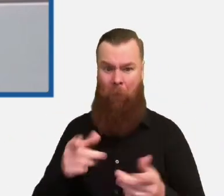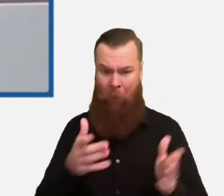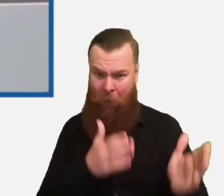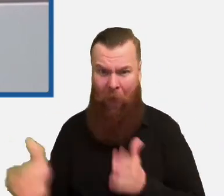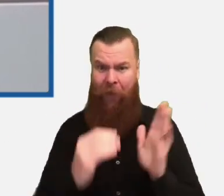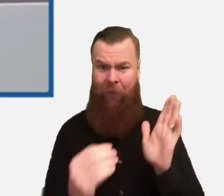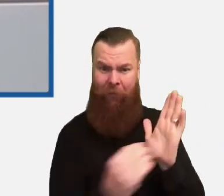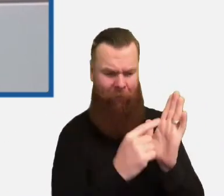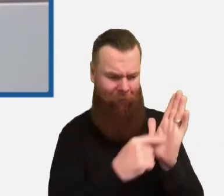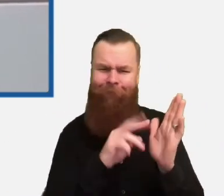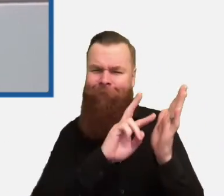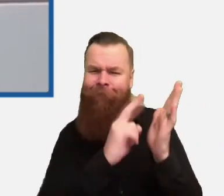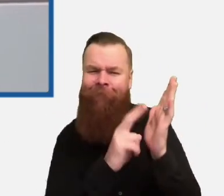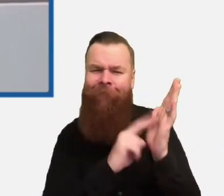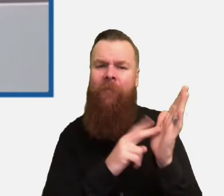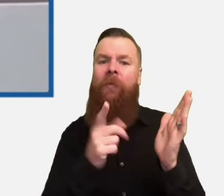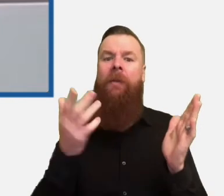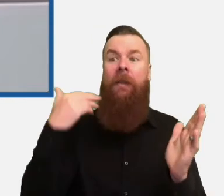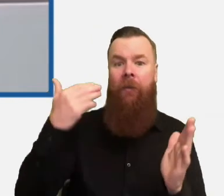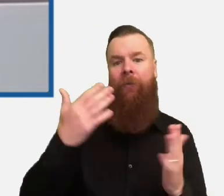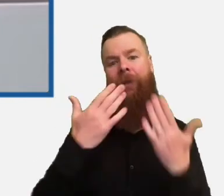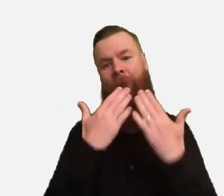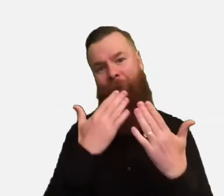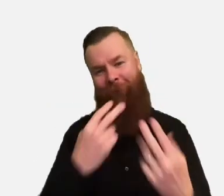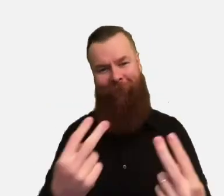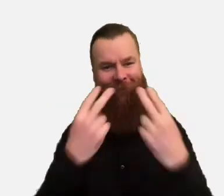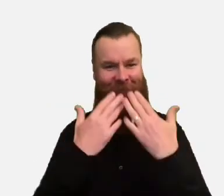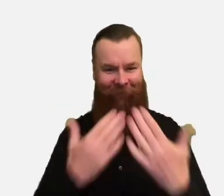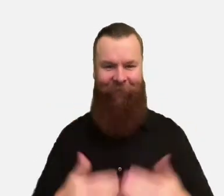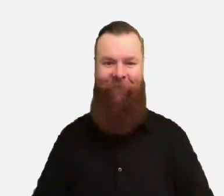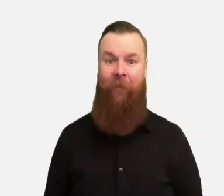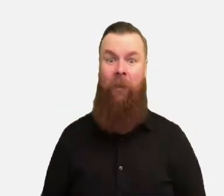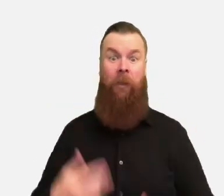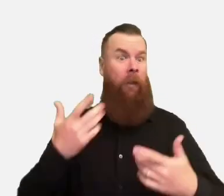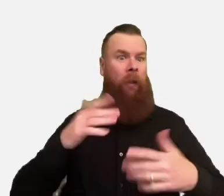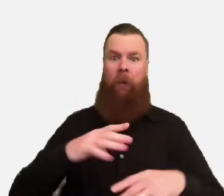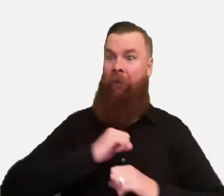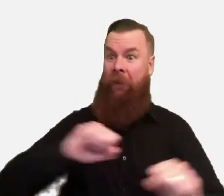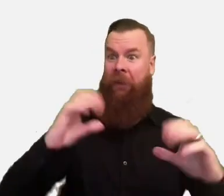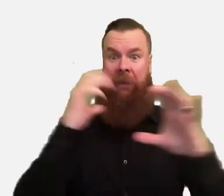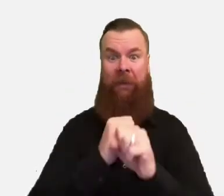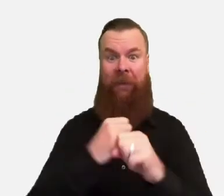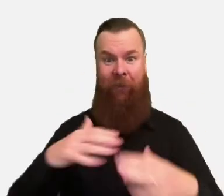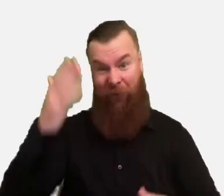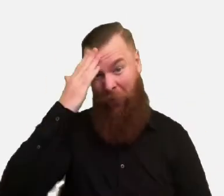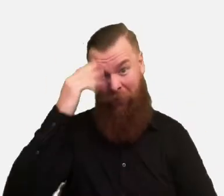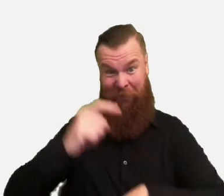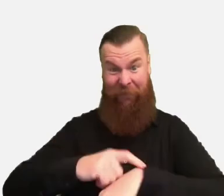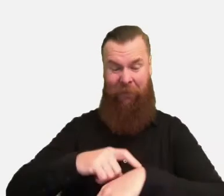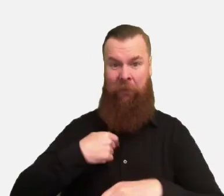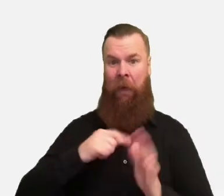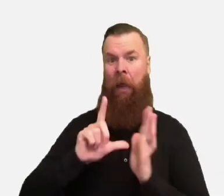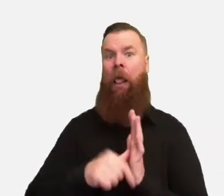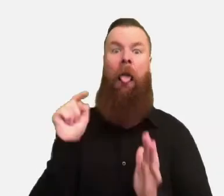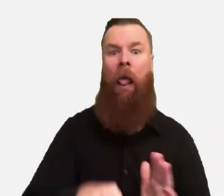Thank you very much, Madam Chair. That's an abbreviated presentation because of my accepting the fault of being late. Thank you